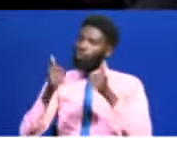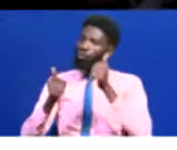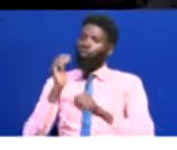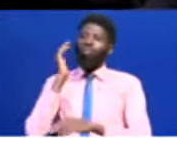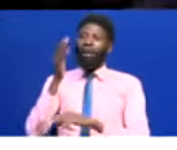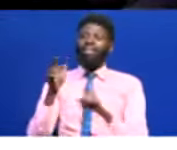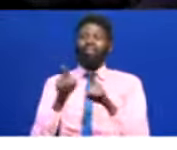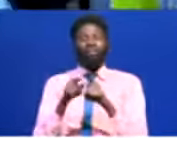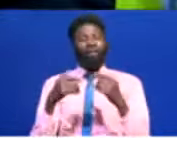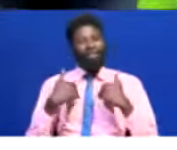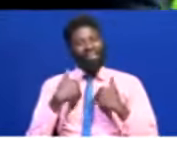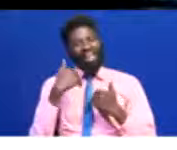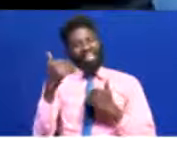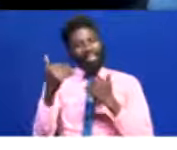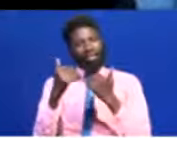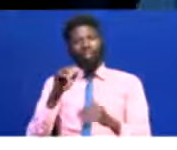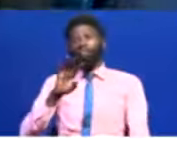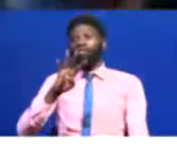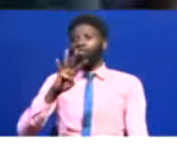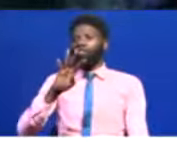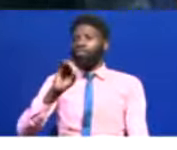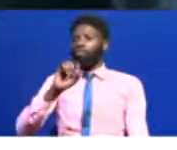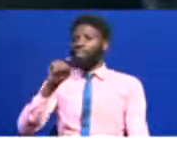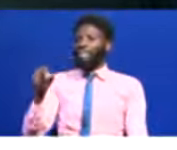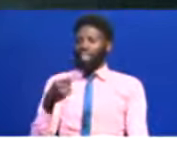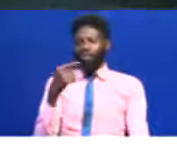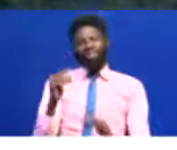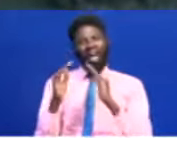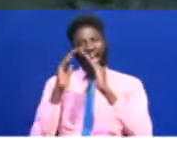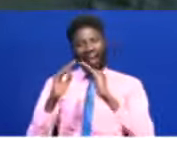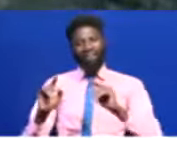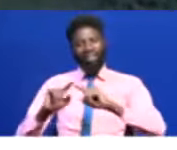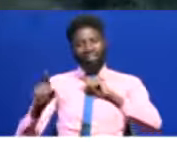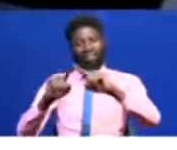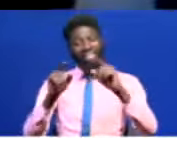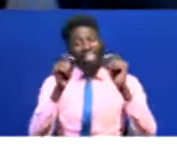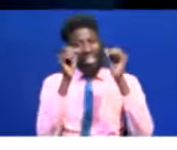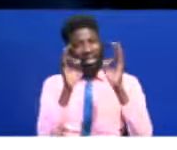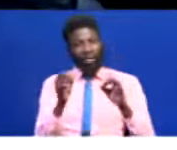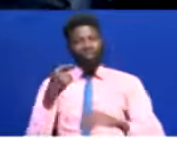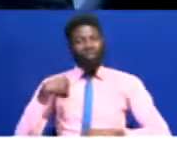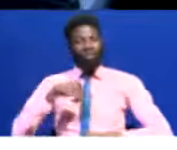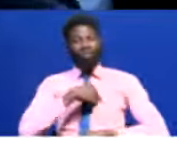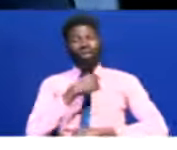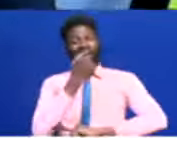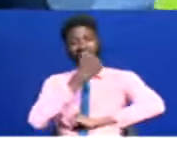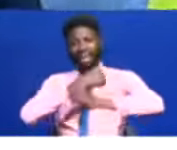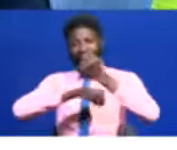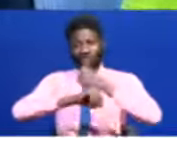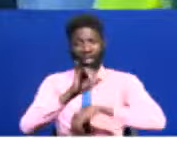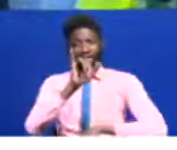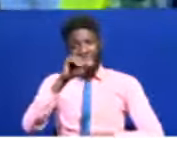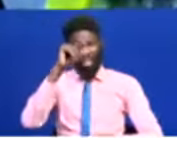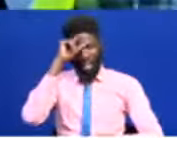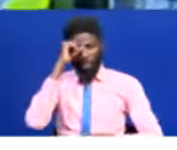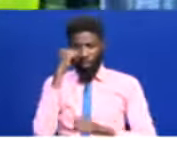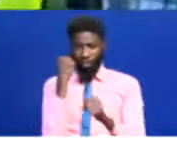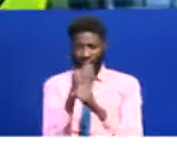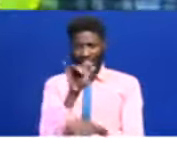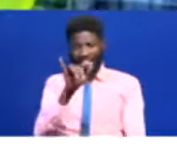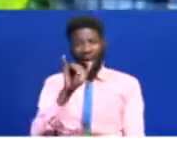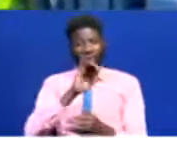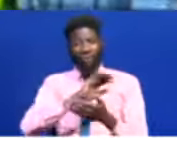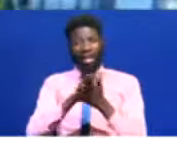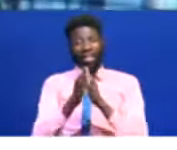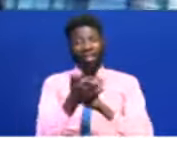to 40,000 units. And if we did that, if the government did that without